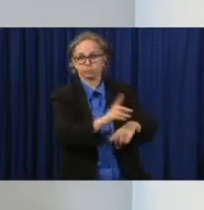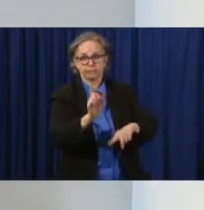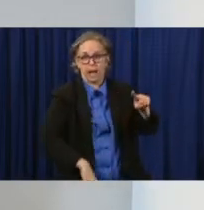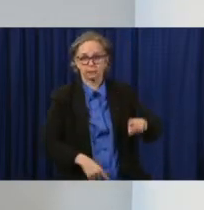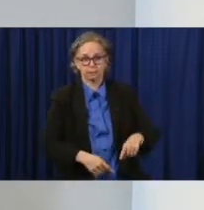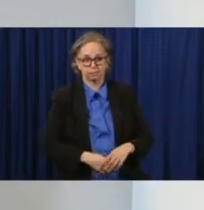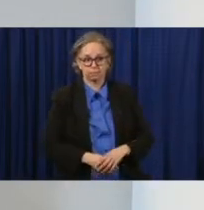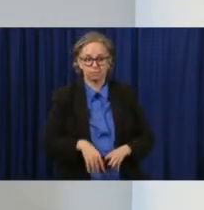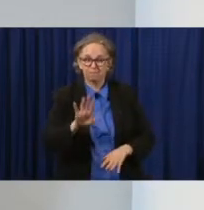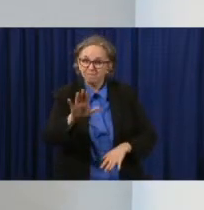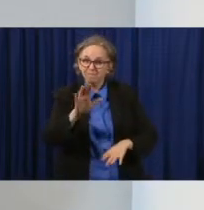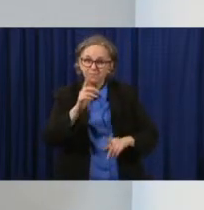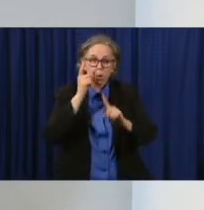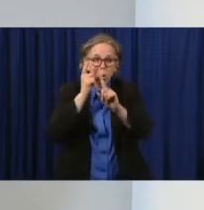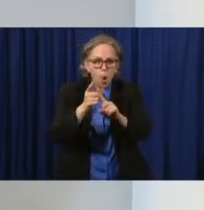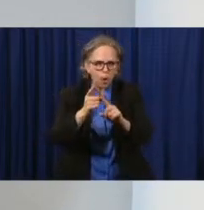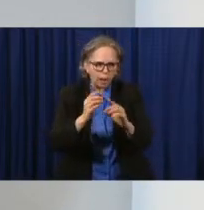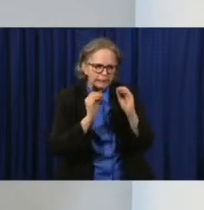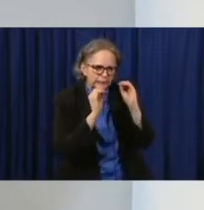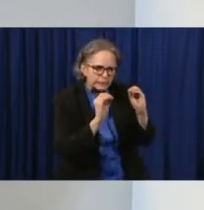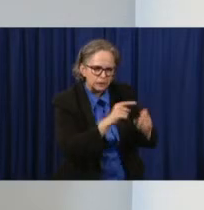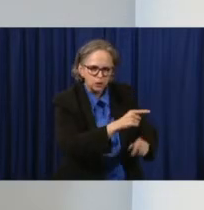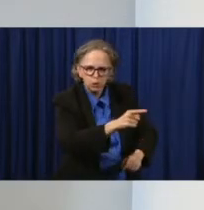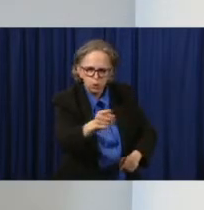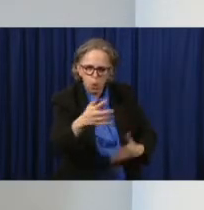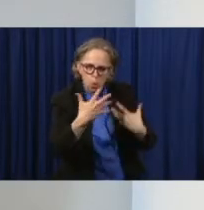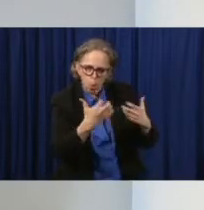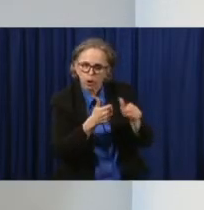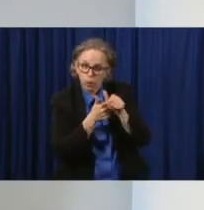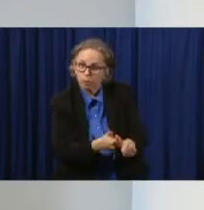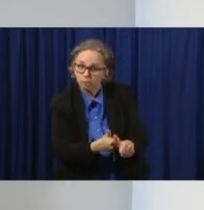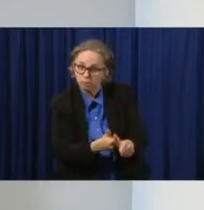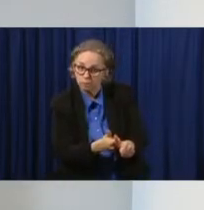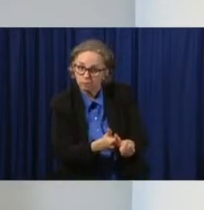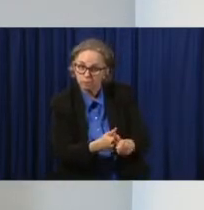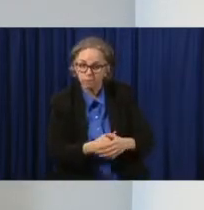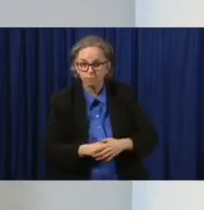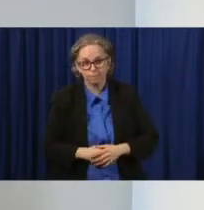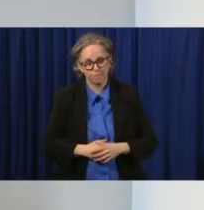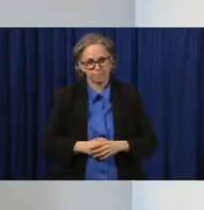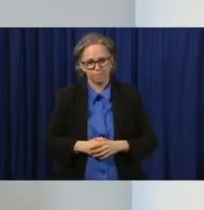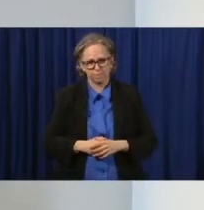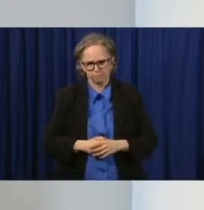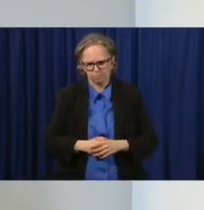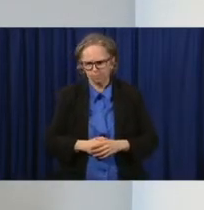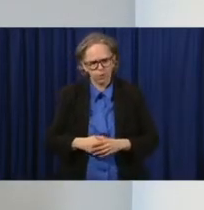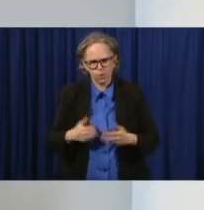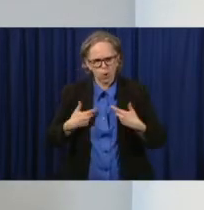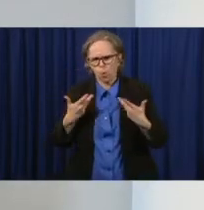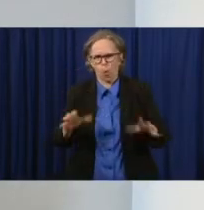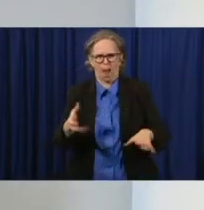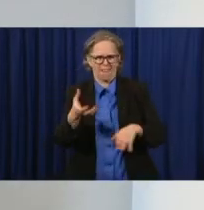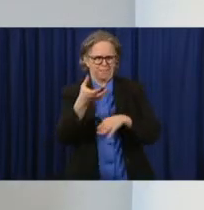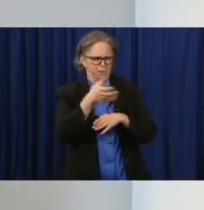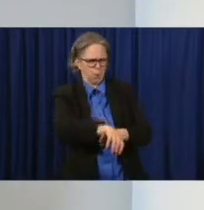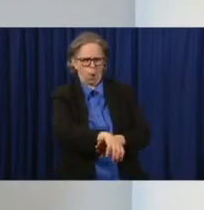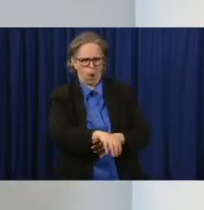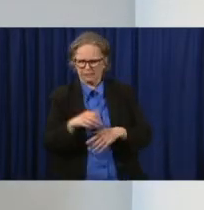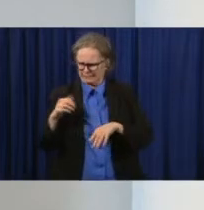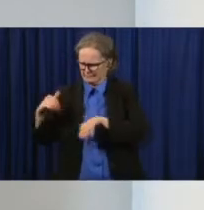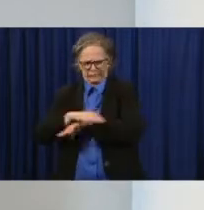because we want you to comply. We don't want anybody to be out of compliance, because we don't want to enforce it. Enforcement's the last